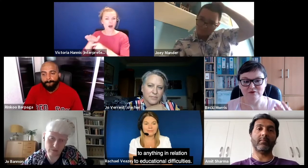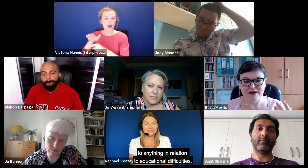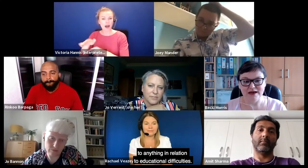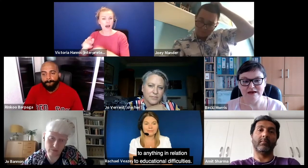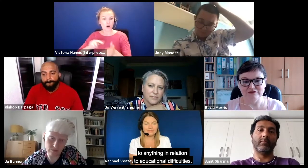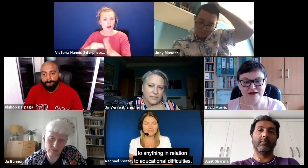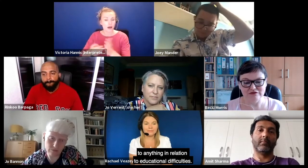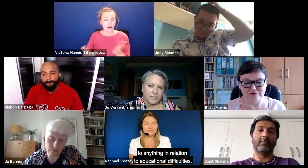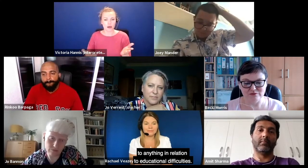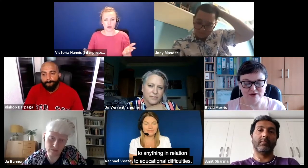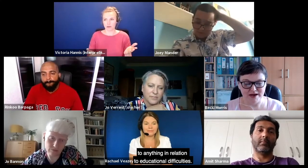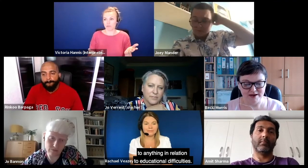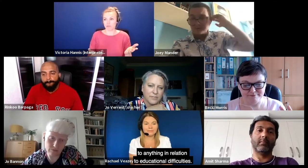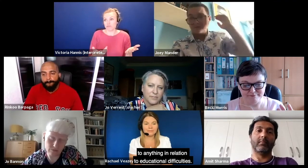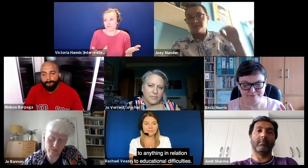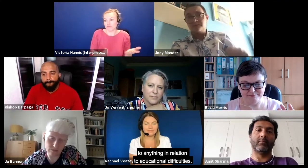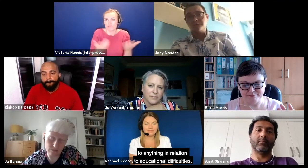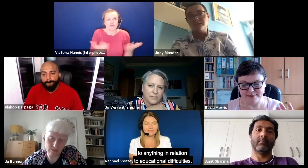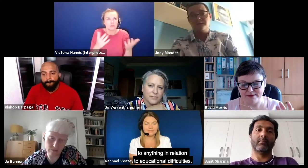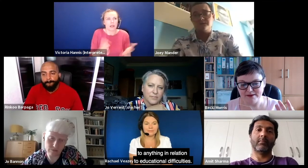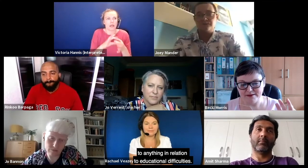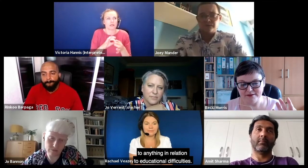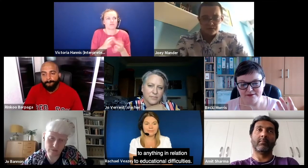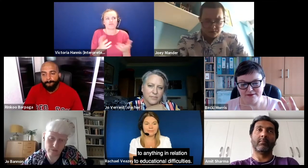to educational